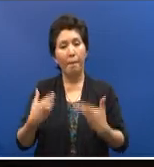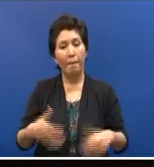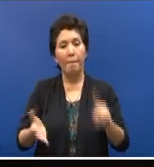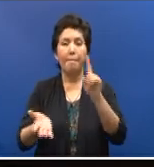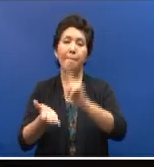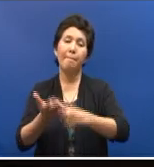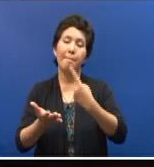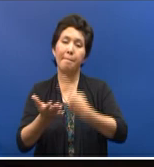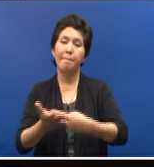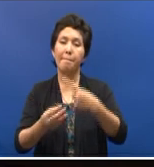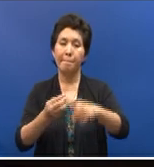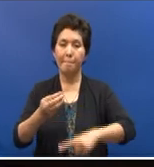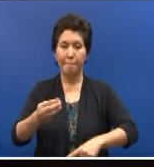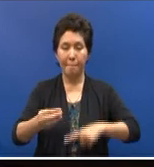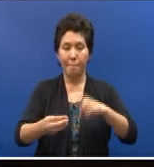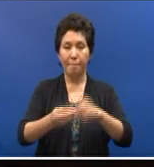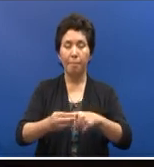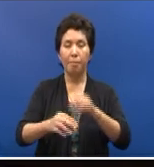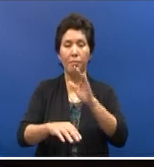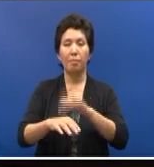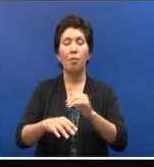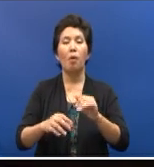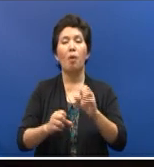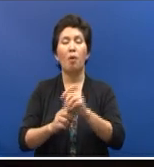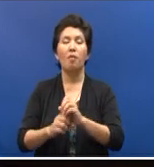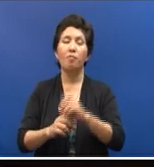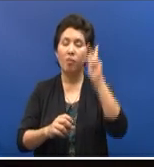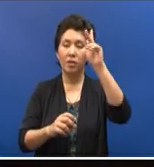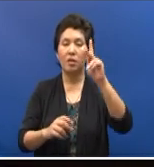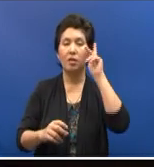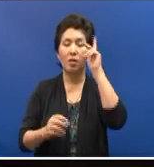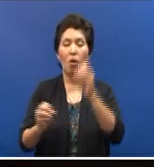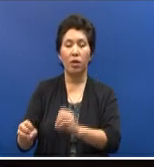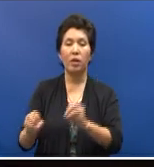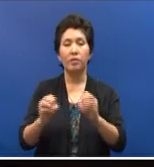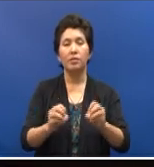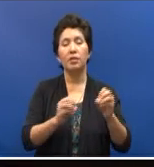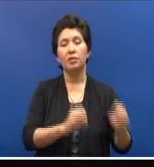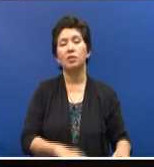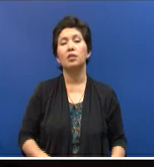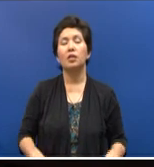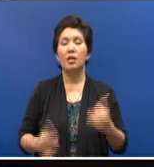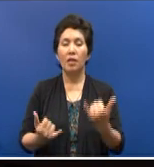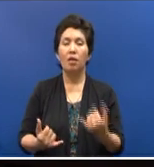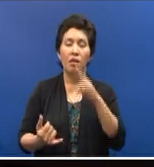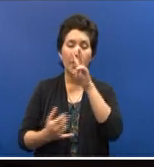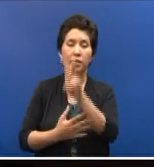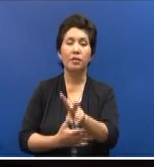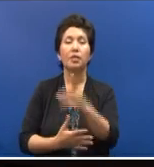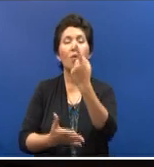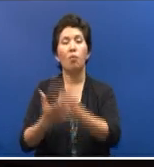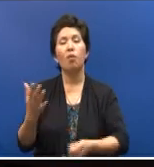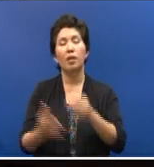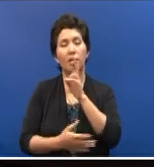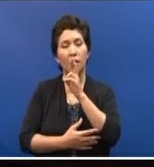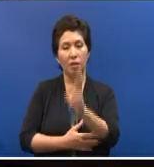discussed about the types of political organization. Okay, now let us see what